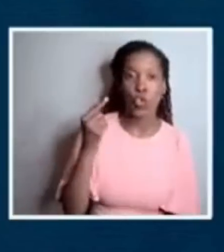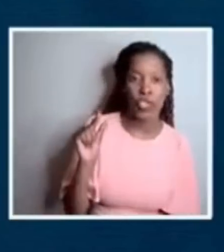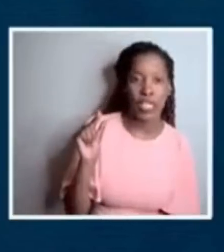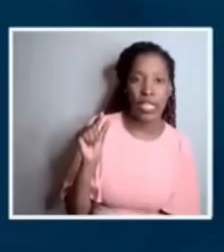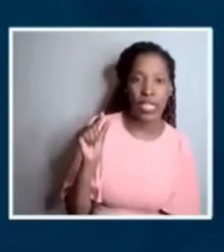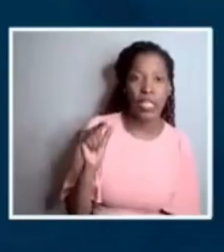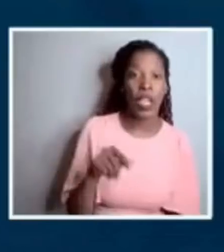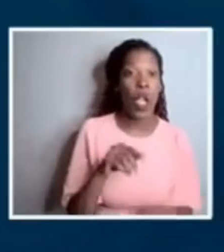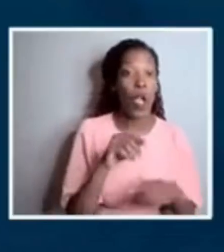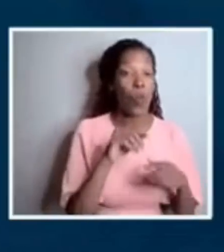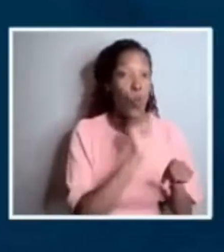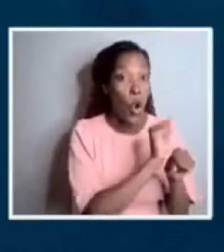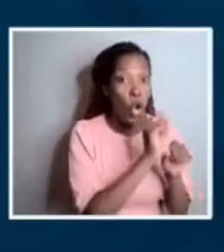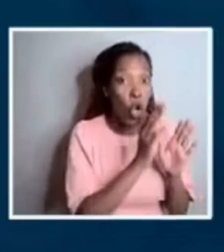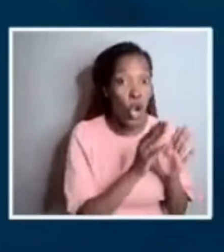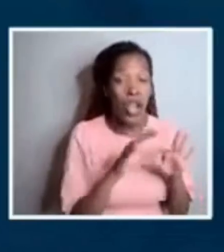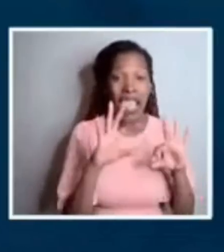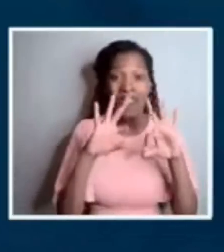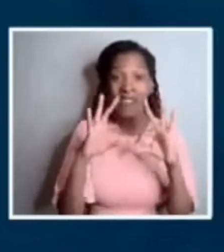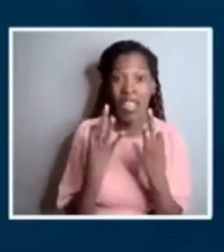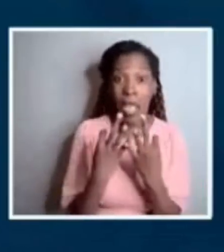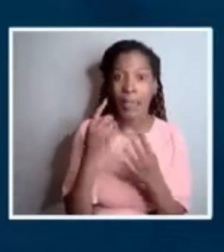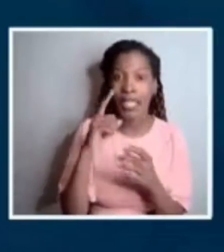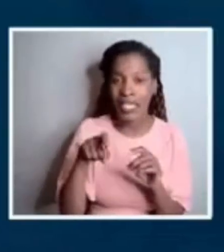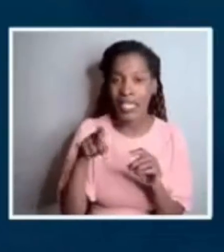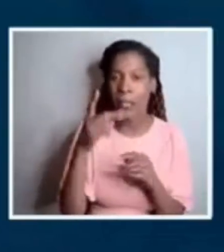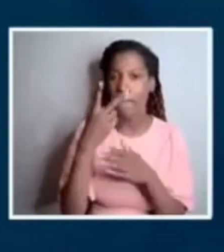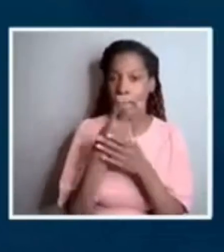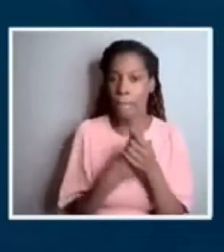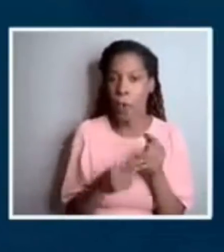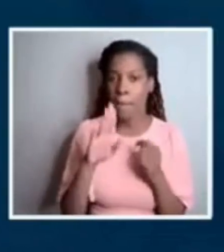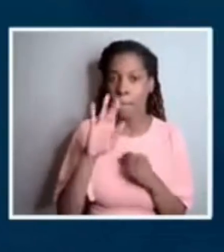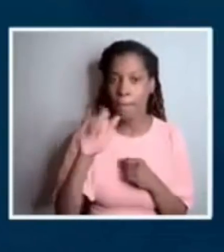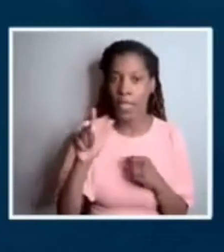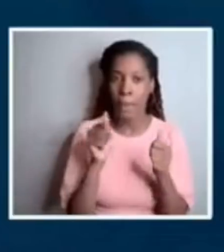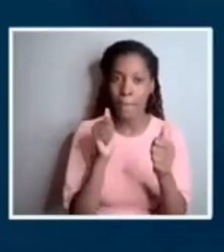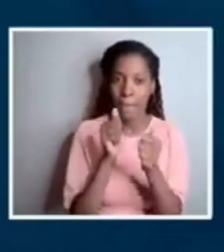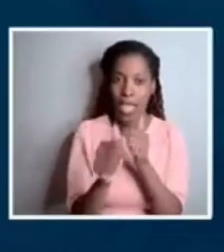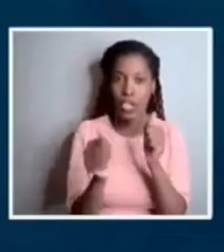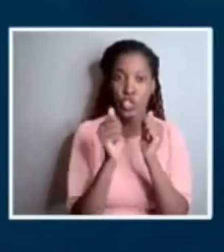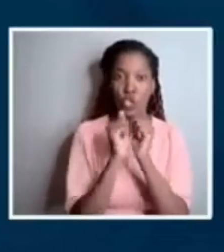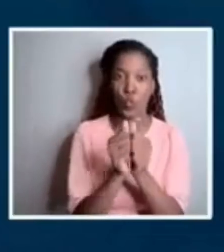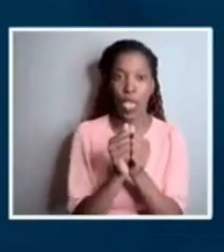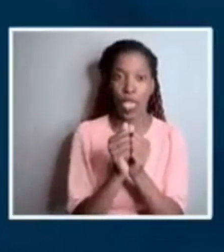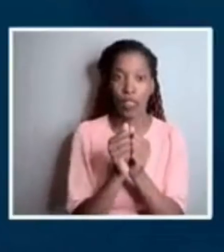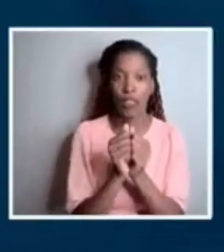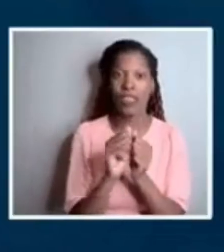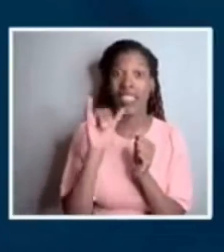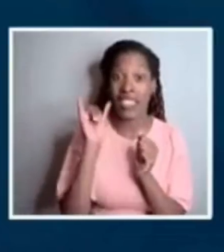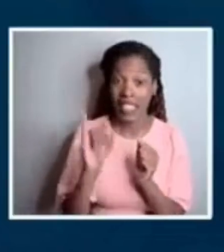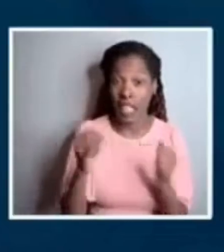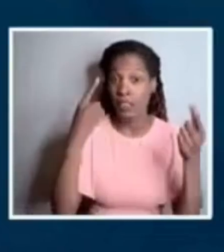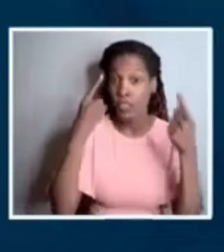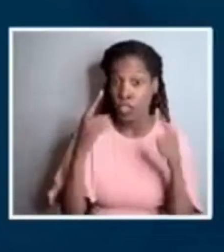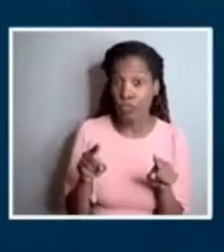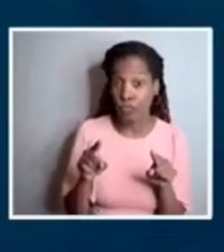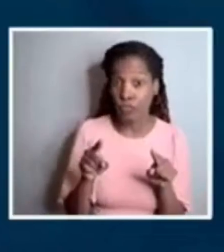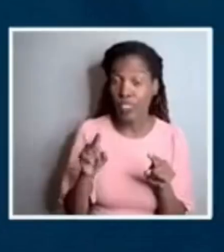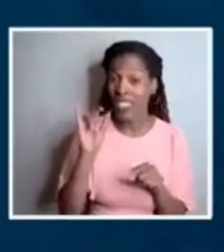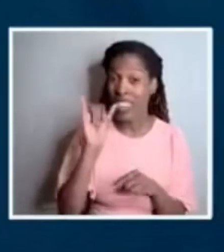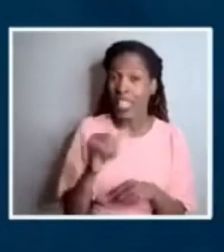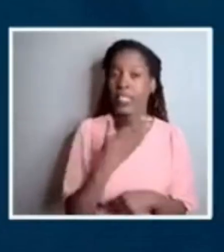these bills to pass together. That is the deal. And that is the best